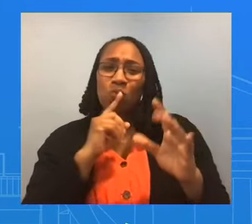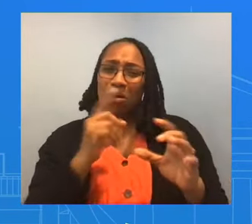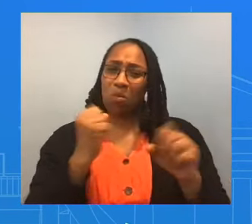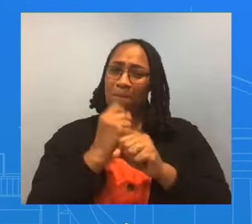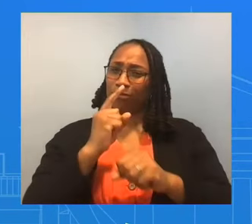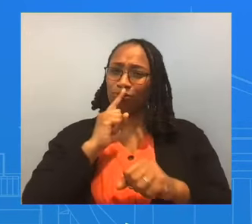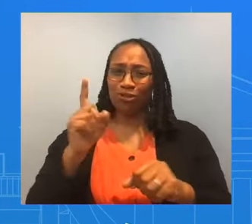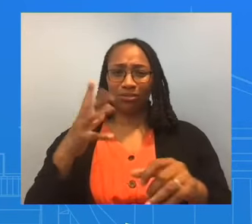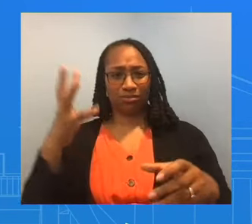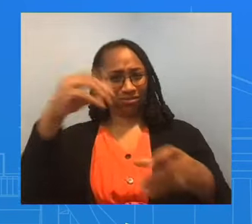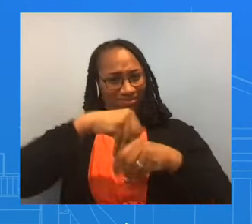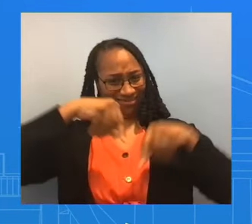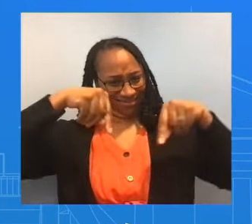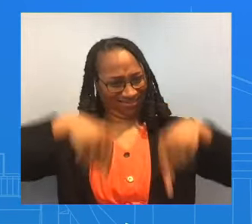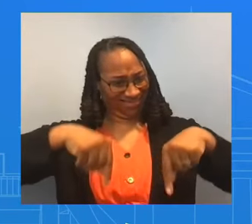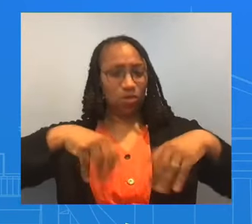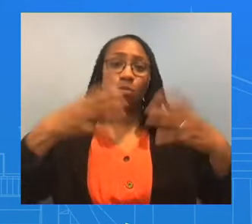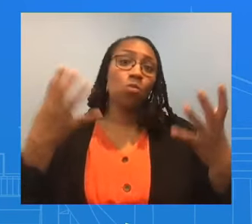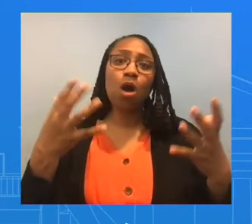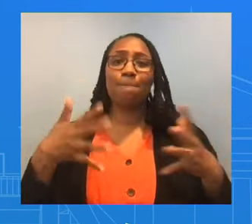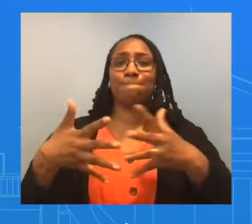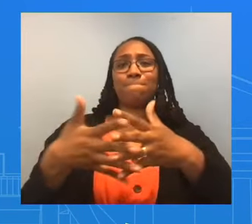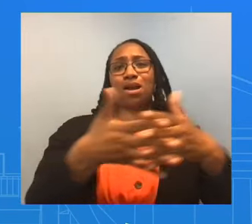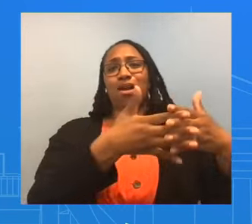leaders, Republicans,